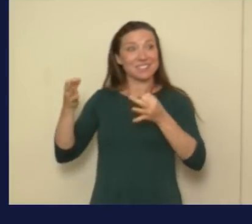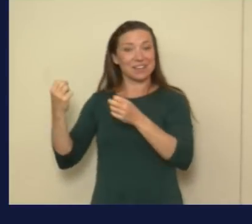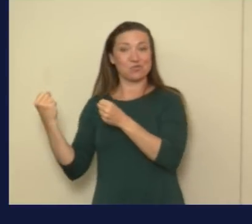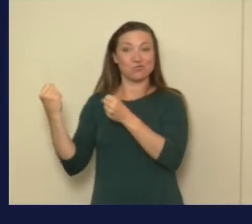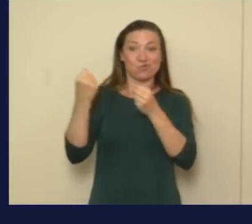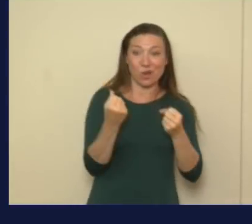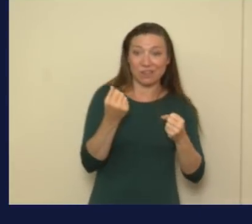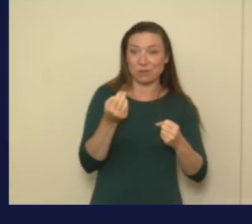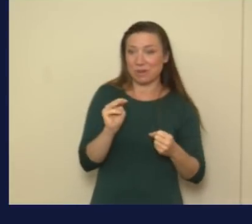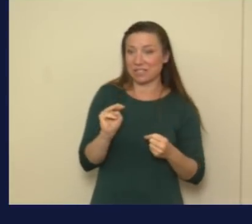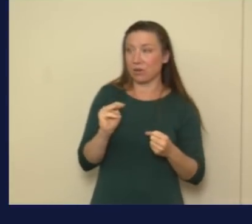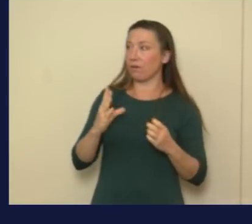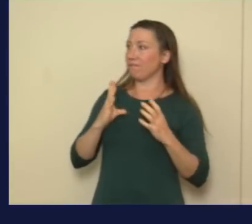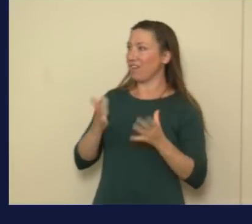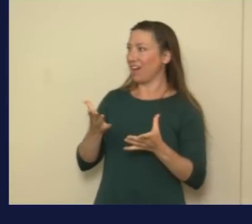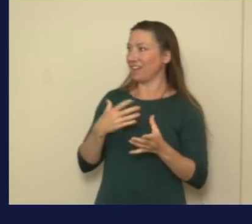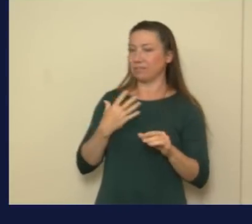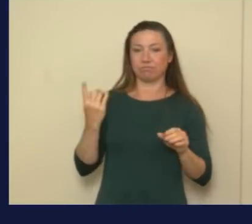your room.